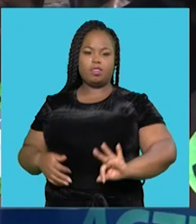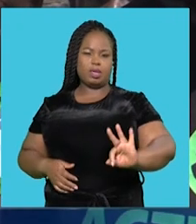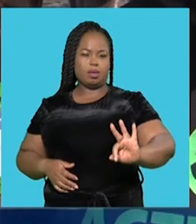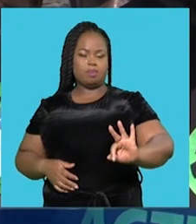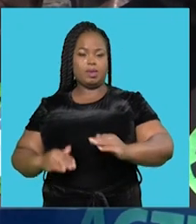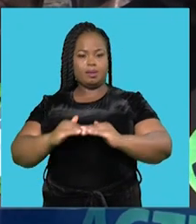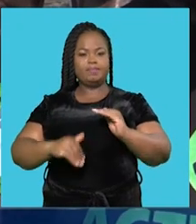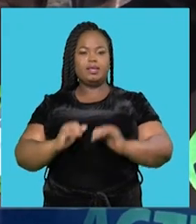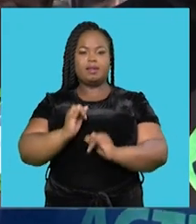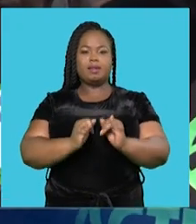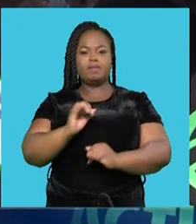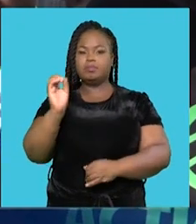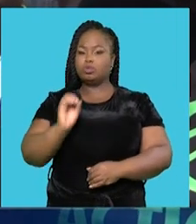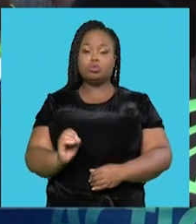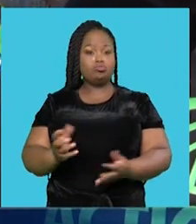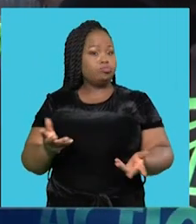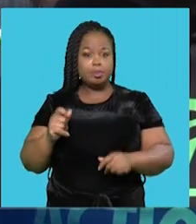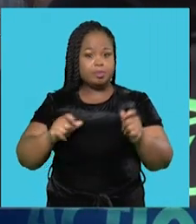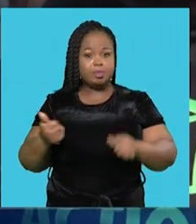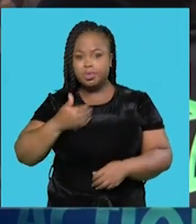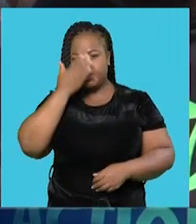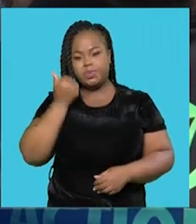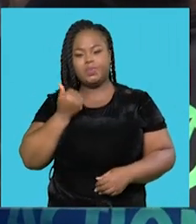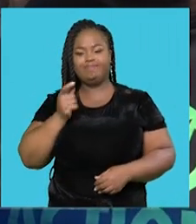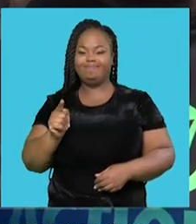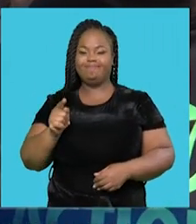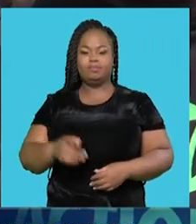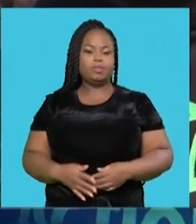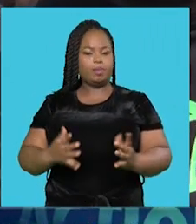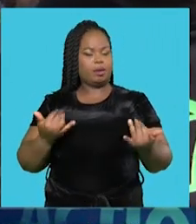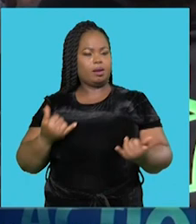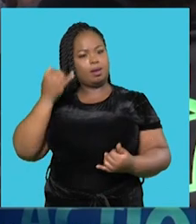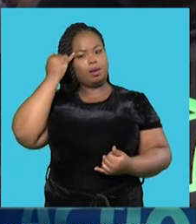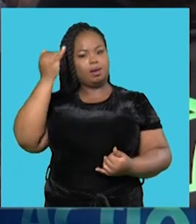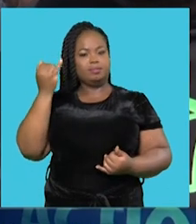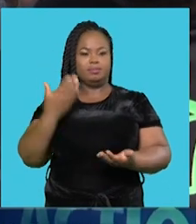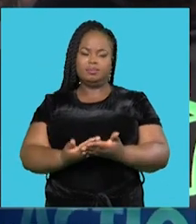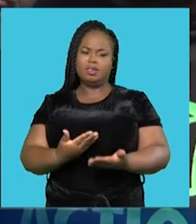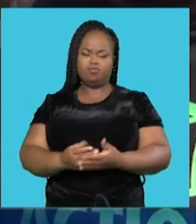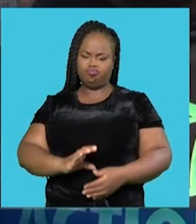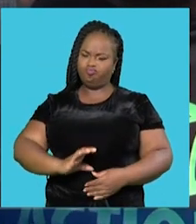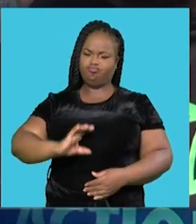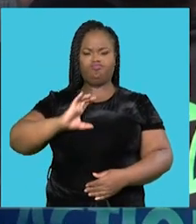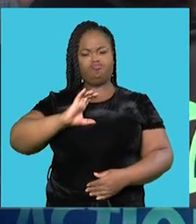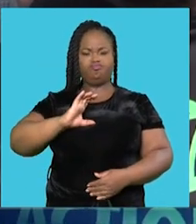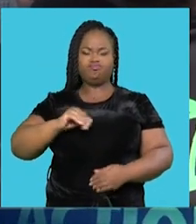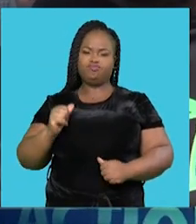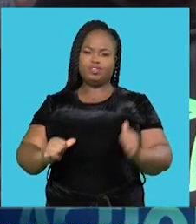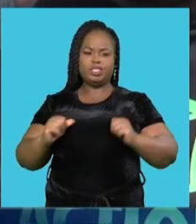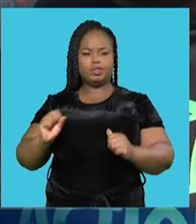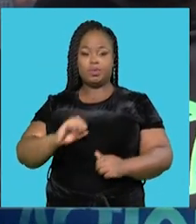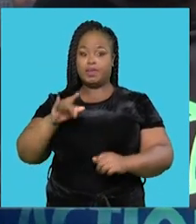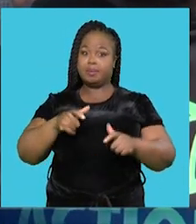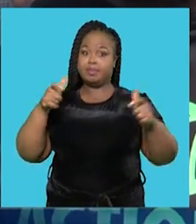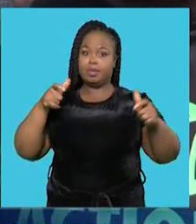under 11% of Gauteng. People don't know this. So you can imagine, we are confident of ActionSA being the